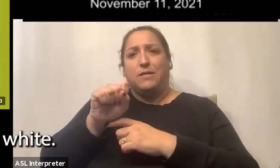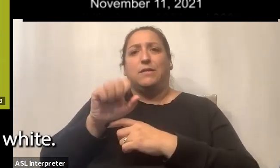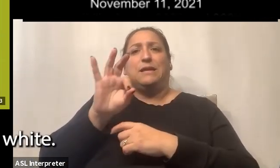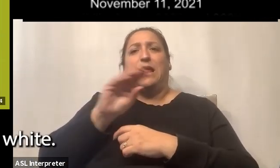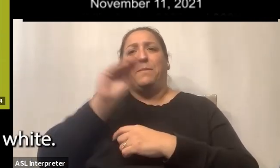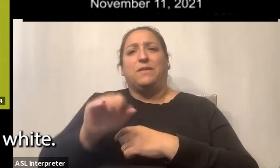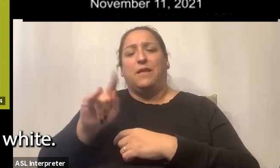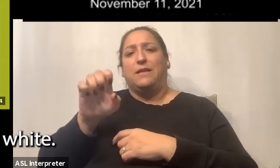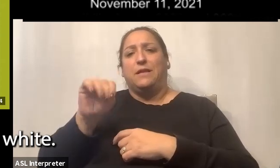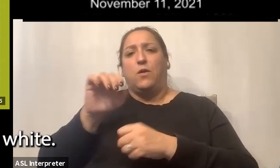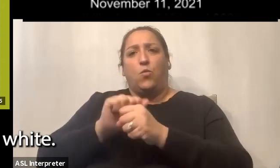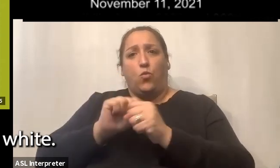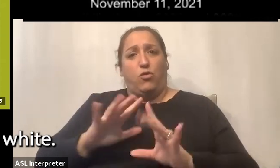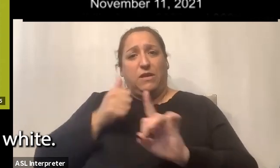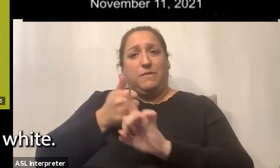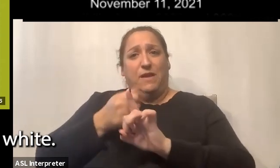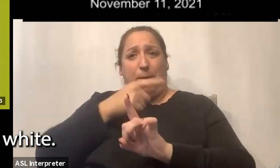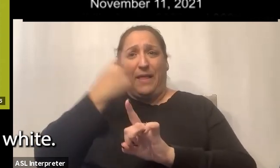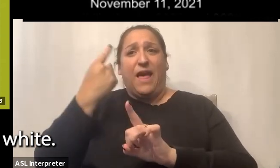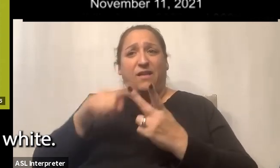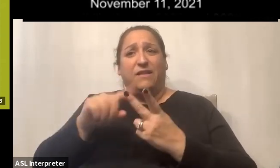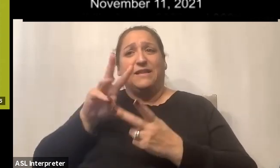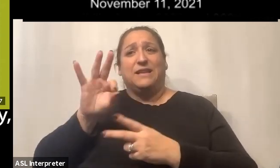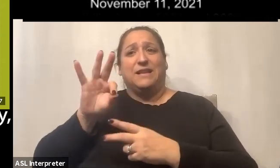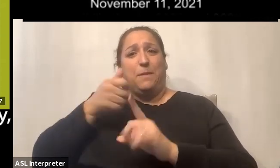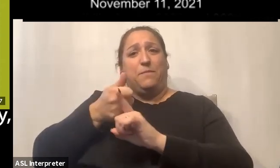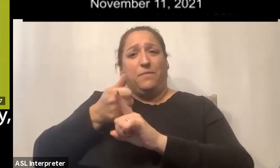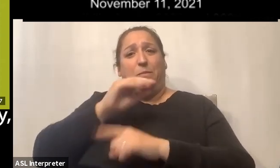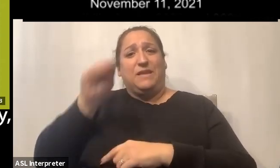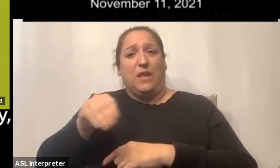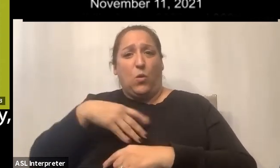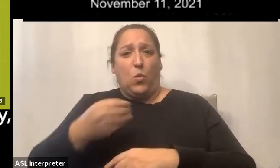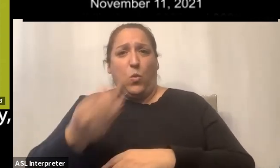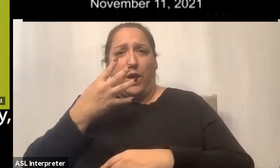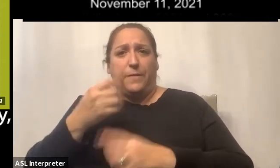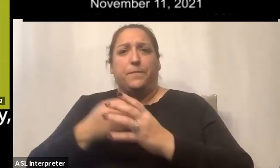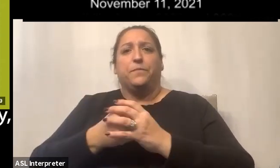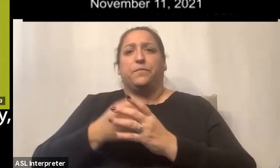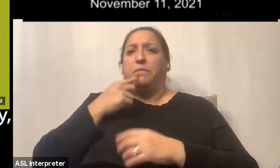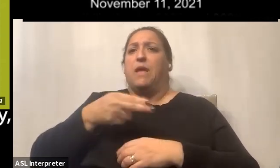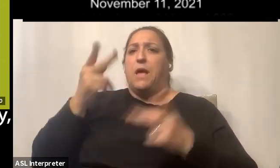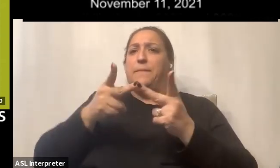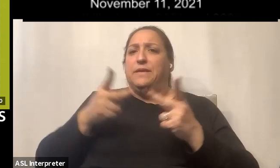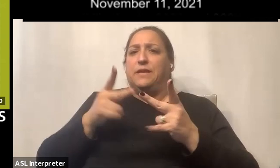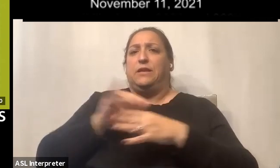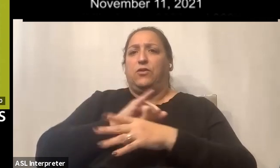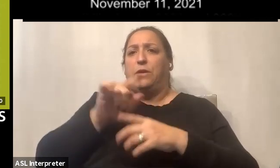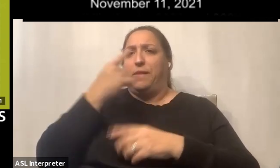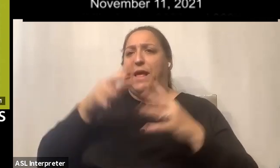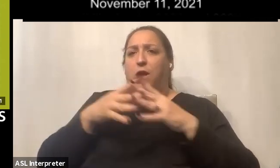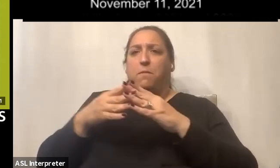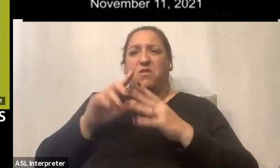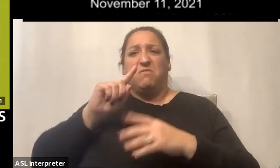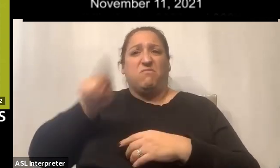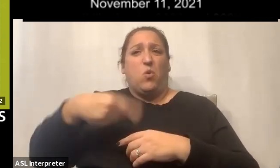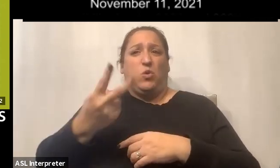STEM workers are Black, whereas 69% are white. At higher positions in the industry, Black Americans make up only 2%